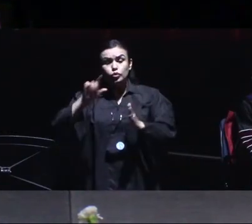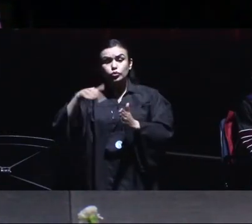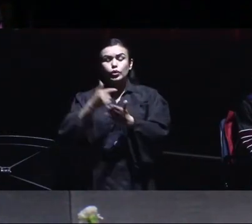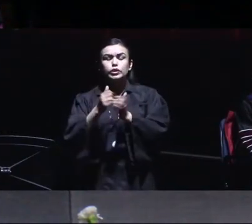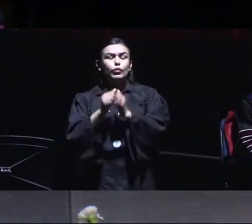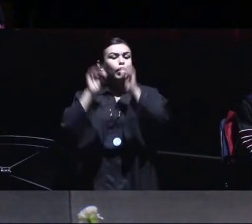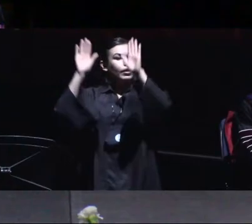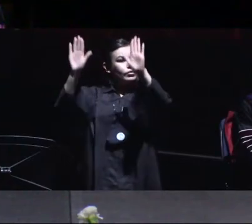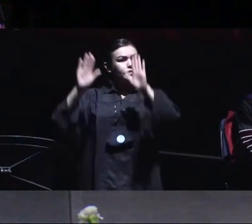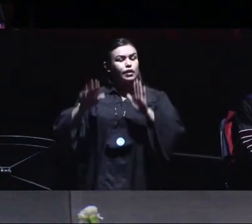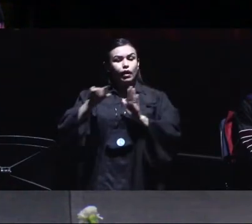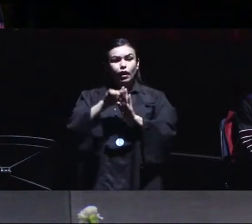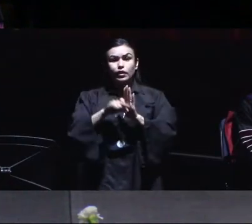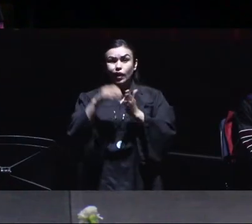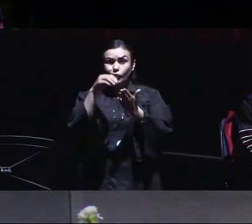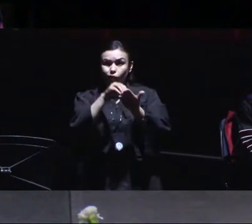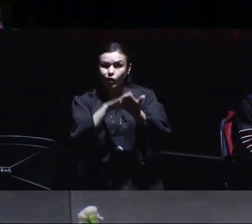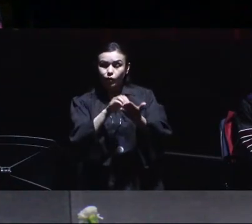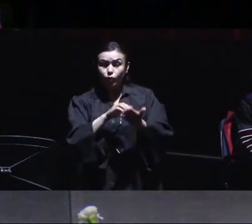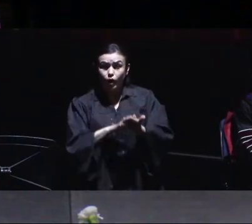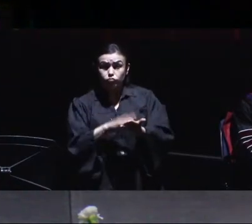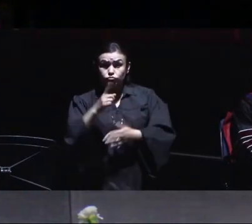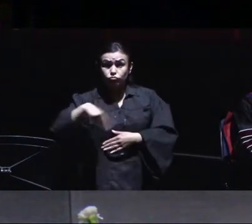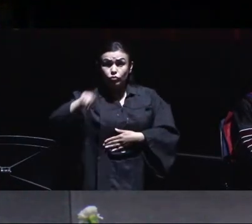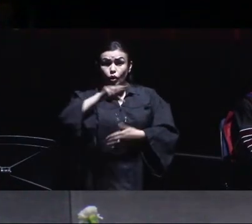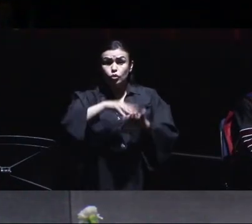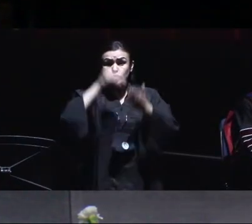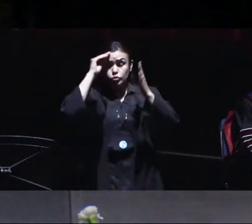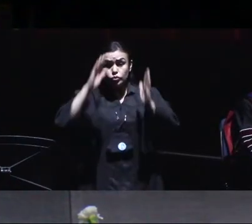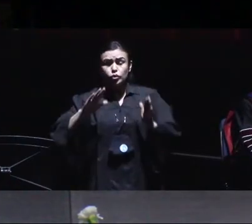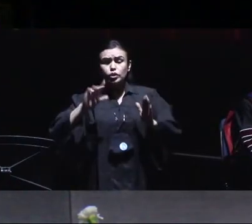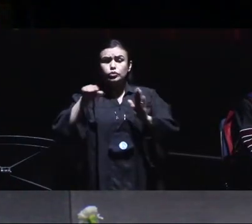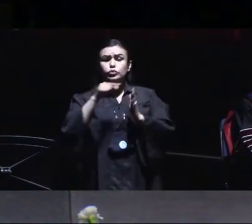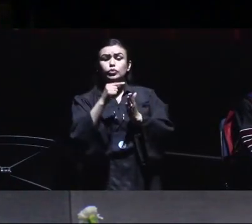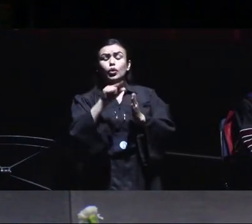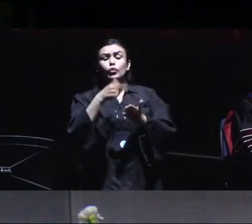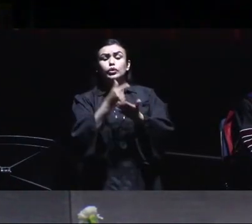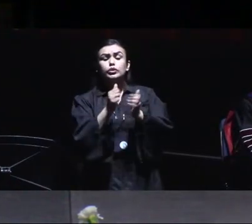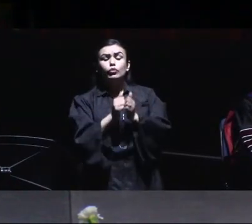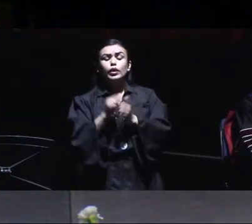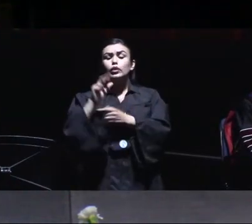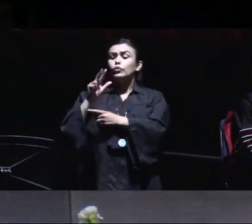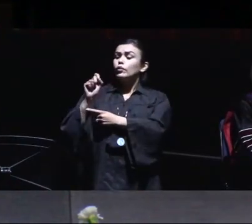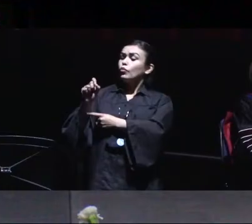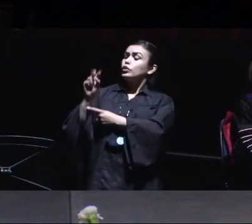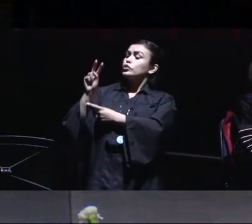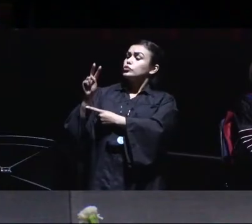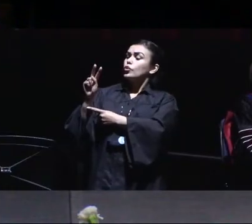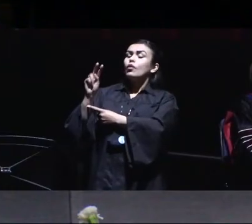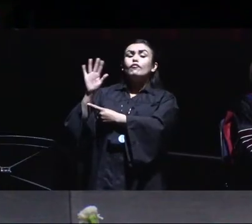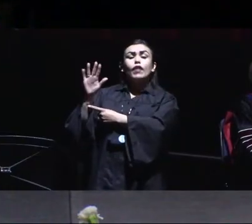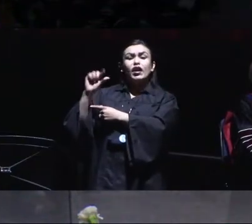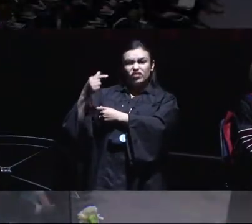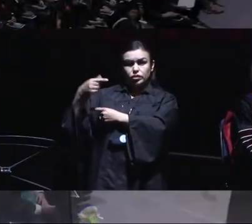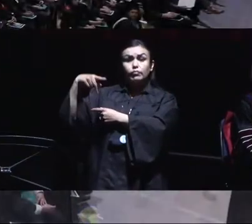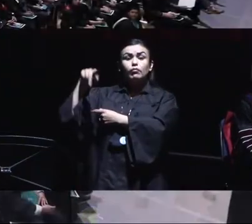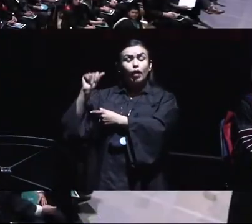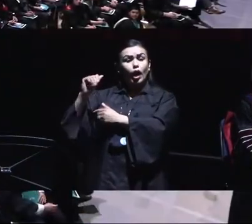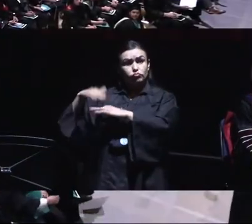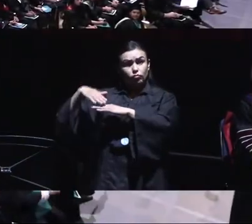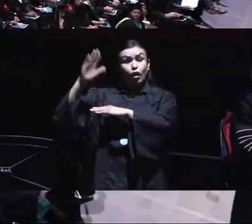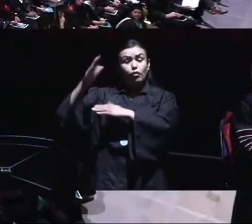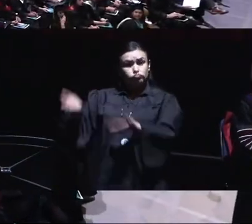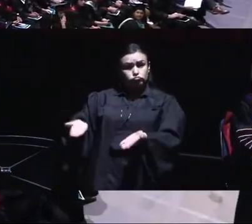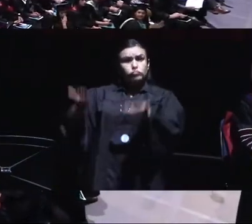academic records. Will those students graduating with a grade point average of 3.25 or higher please stand?